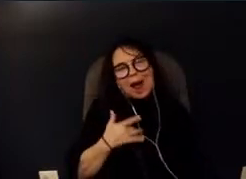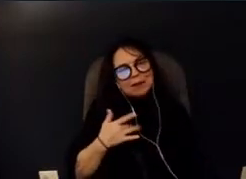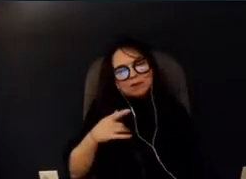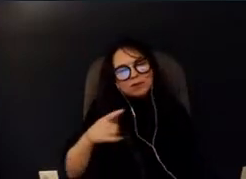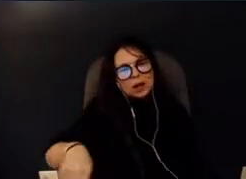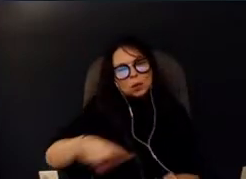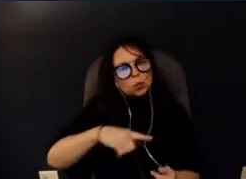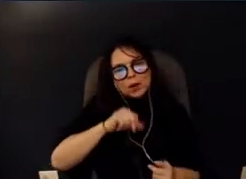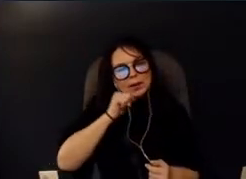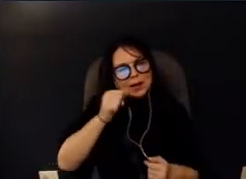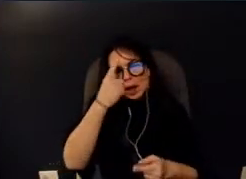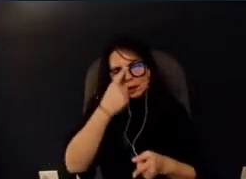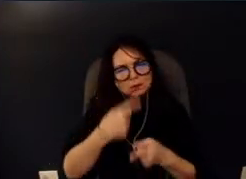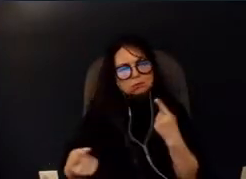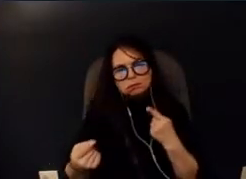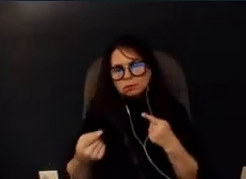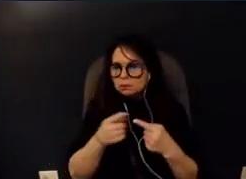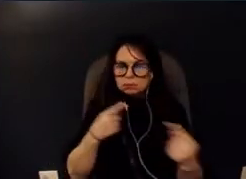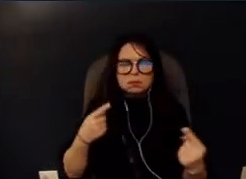right direction. And